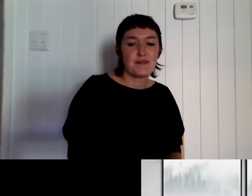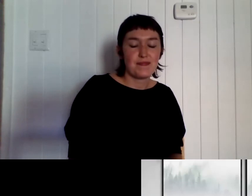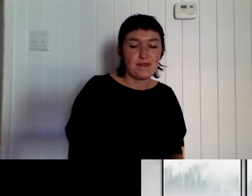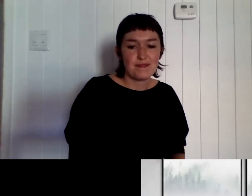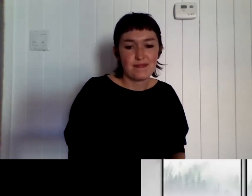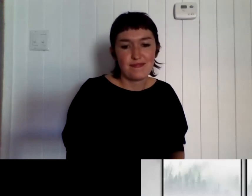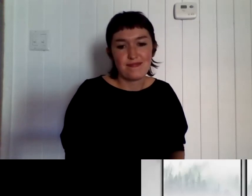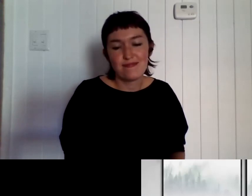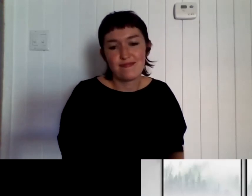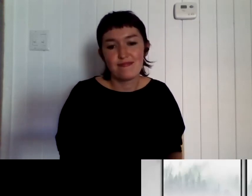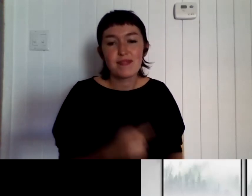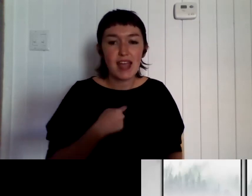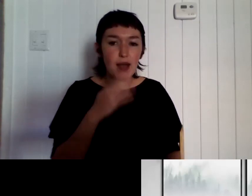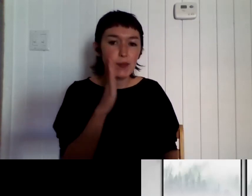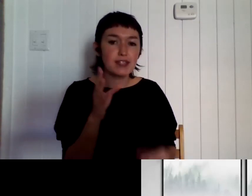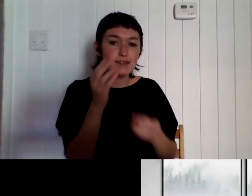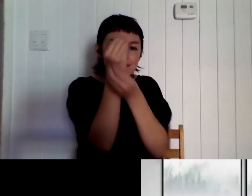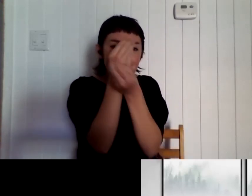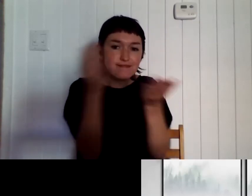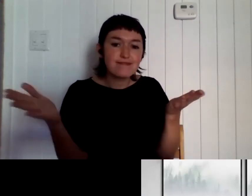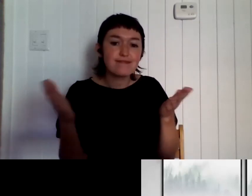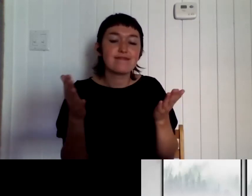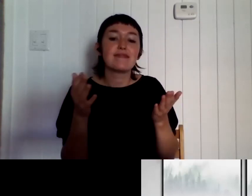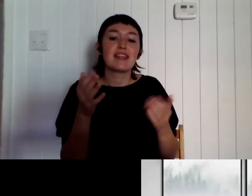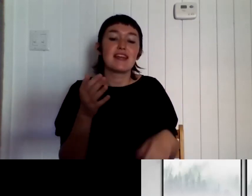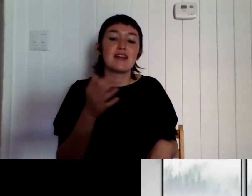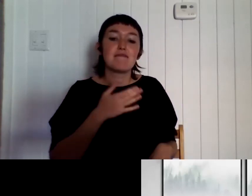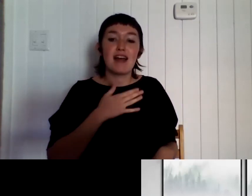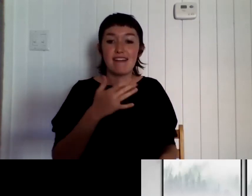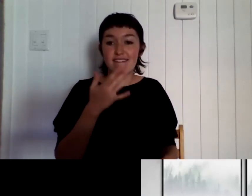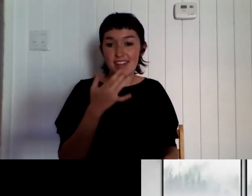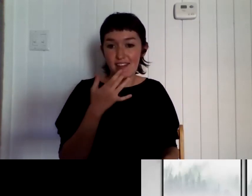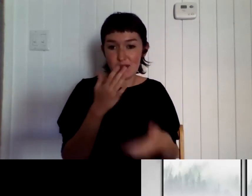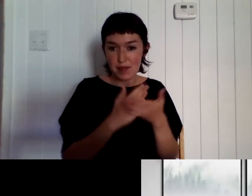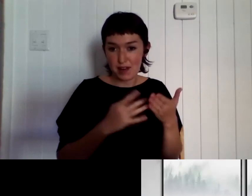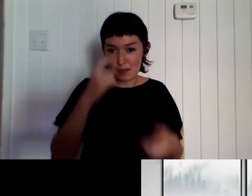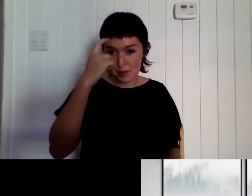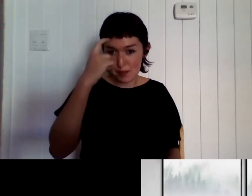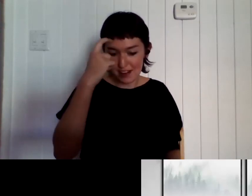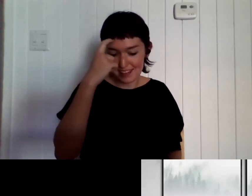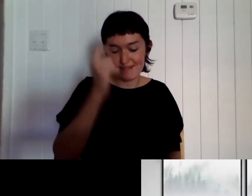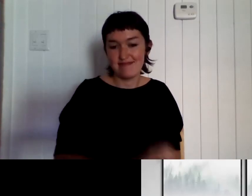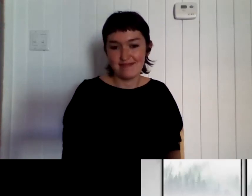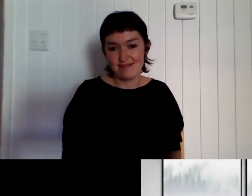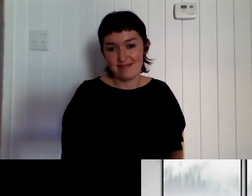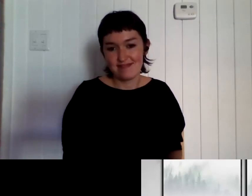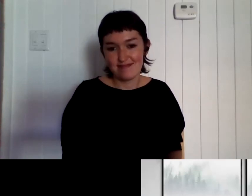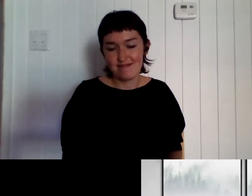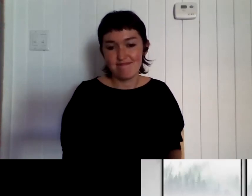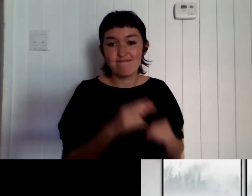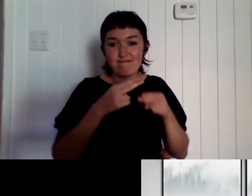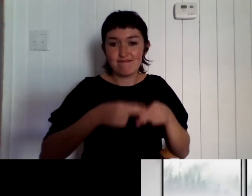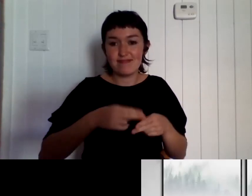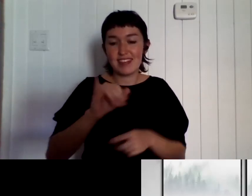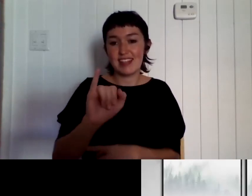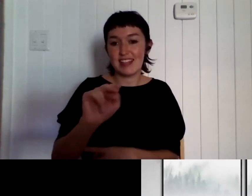I would tell everybody about my favorite part of the brain, and it is called the insula.